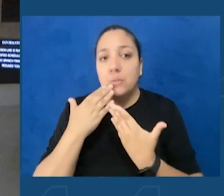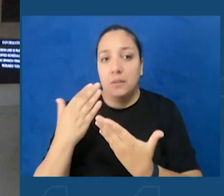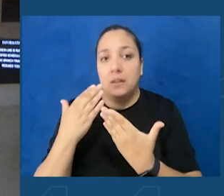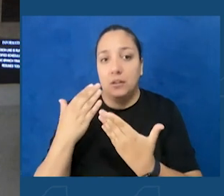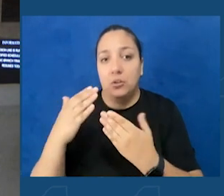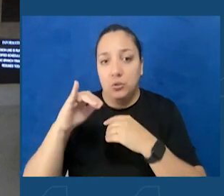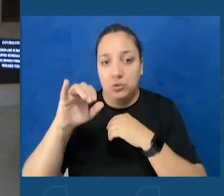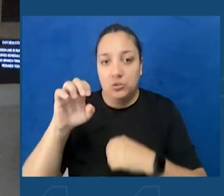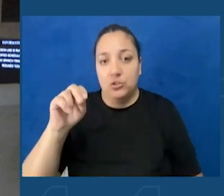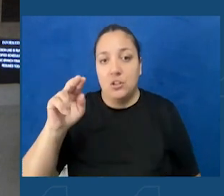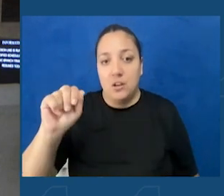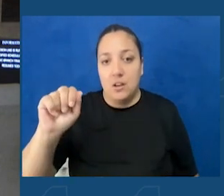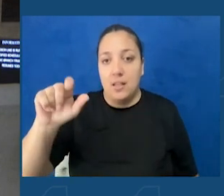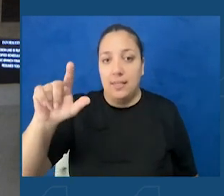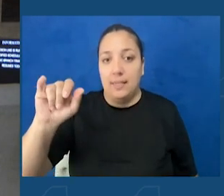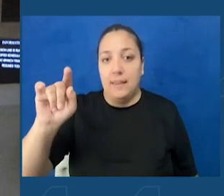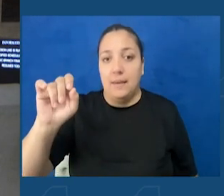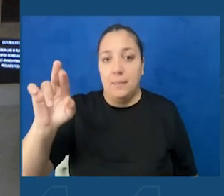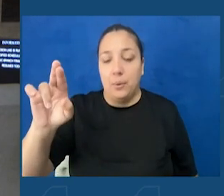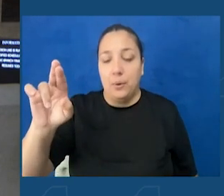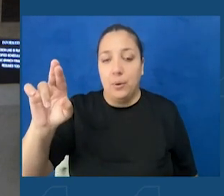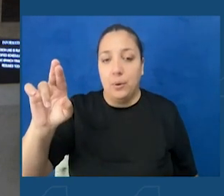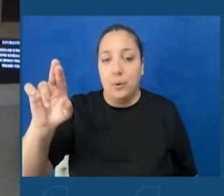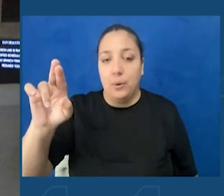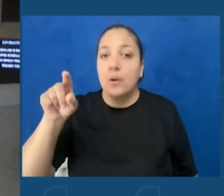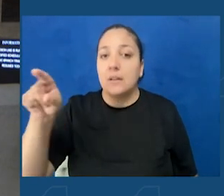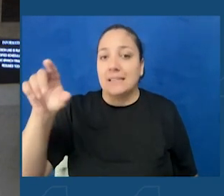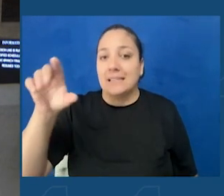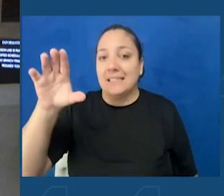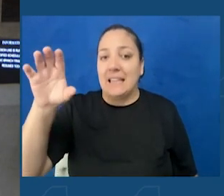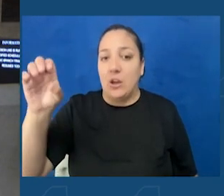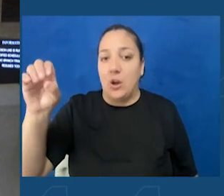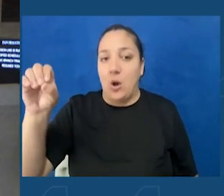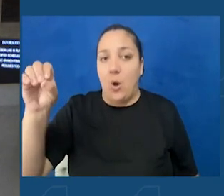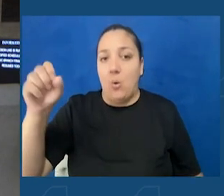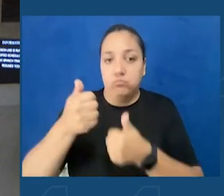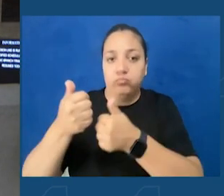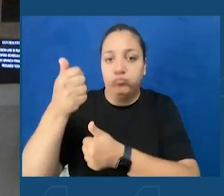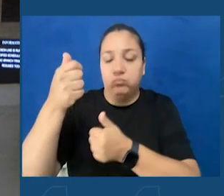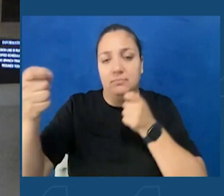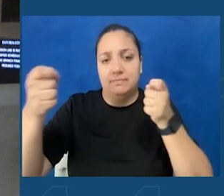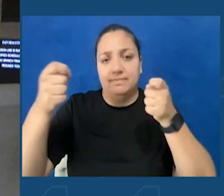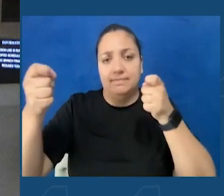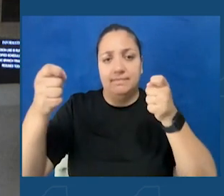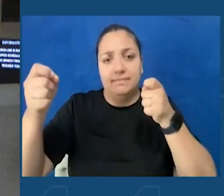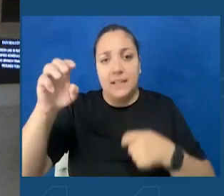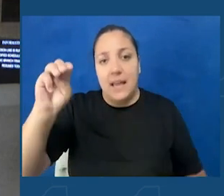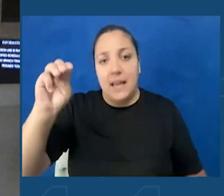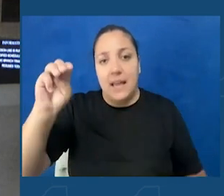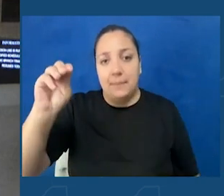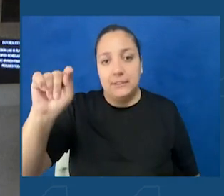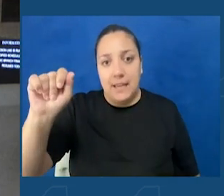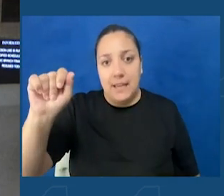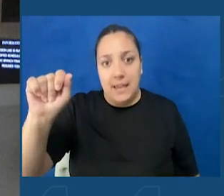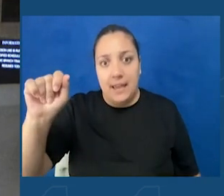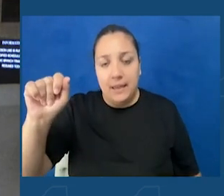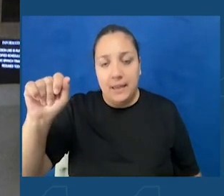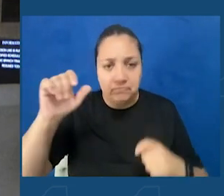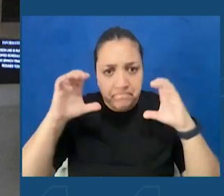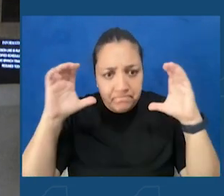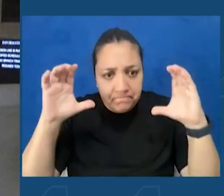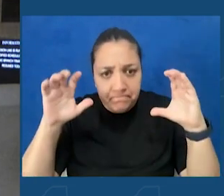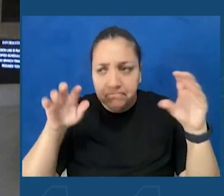of the MTA, who's been on guard every minute since the rain started falling to make sure that we could get